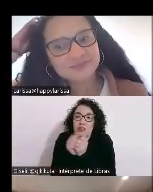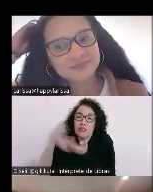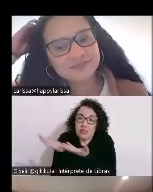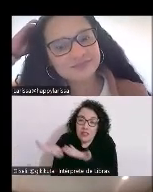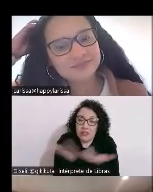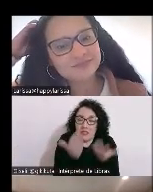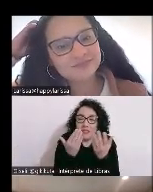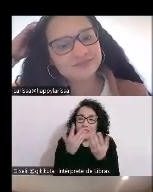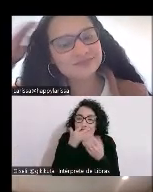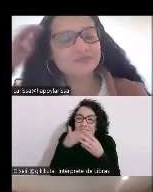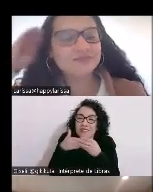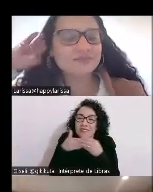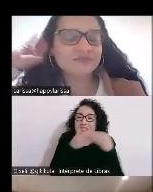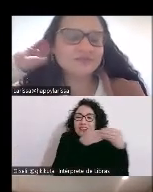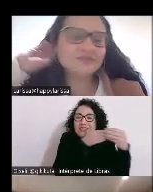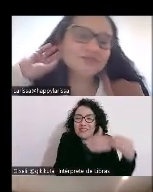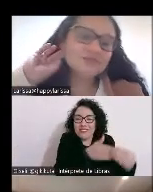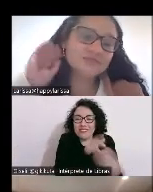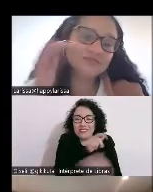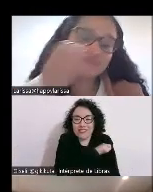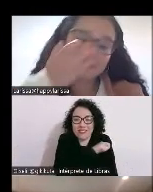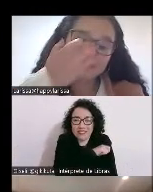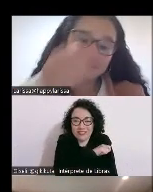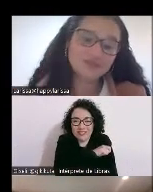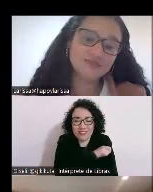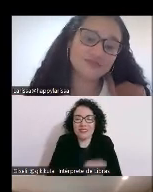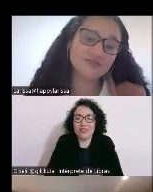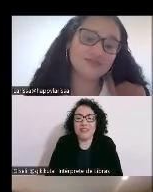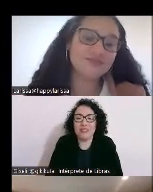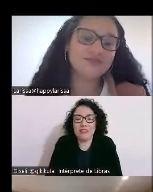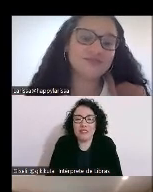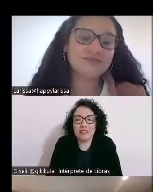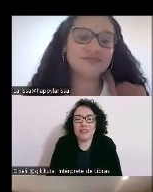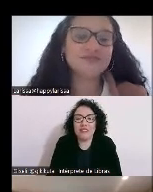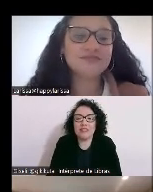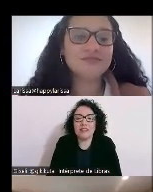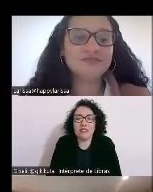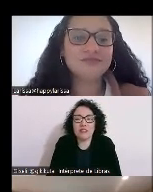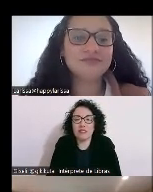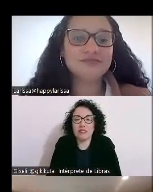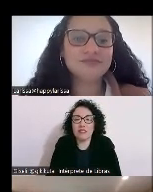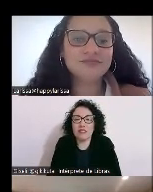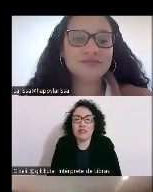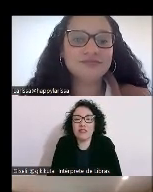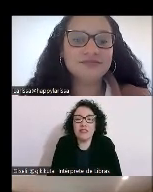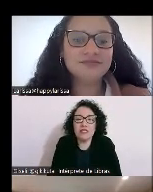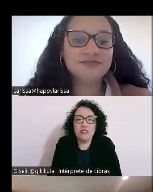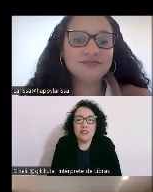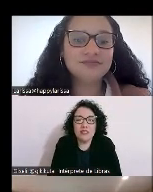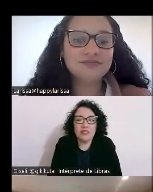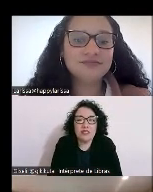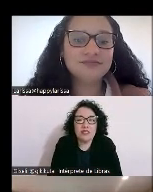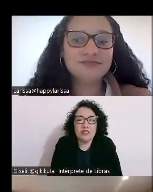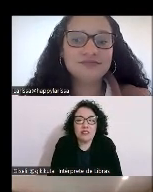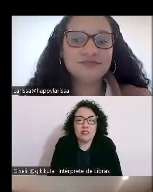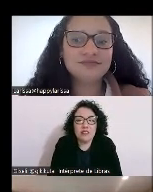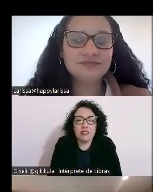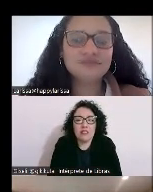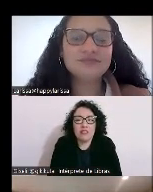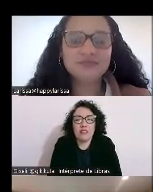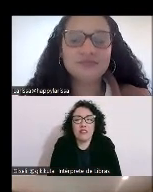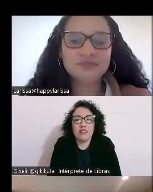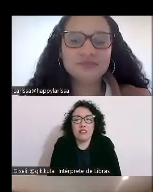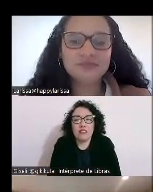so we do this through our teacher training and also then the different resources that we